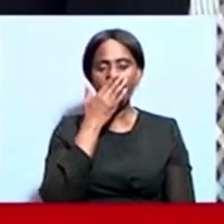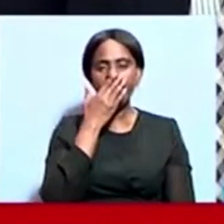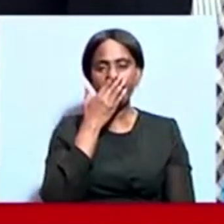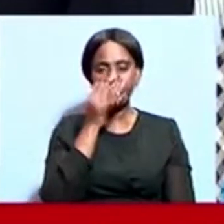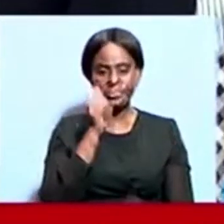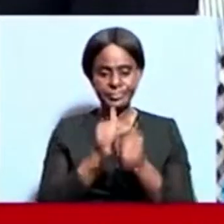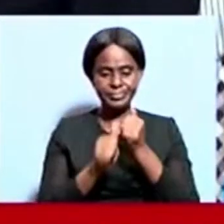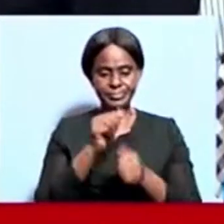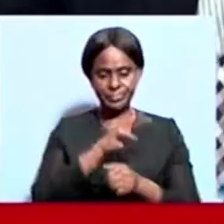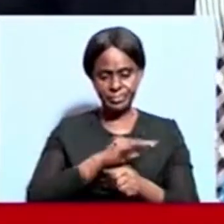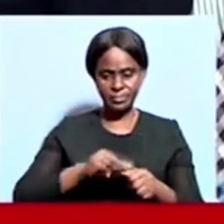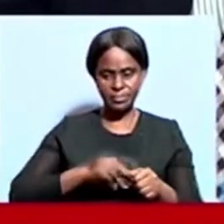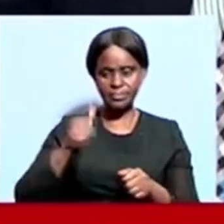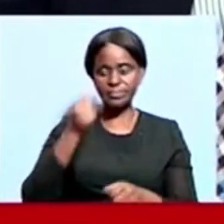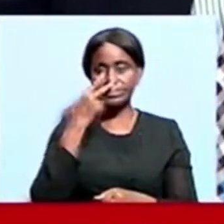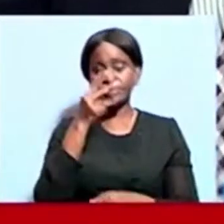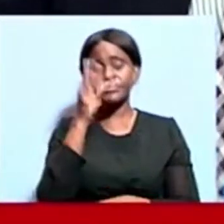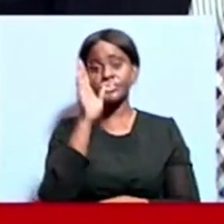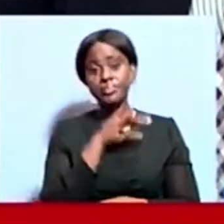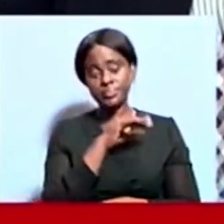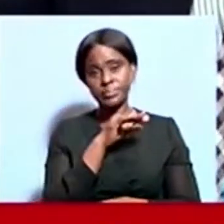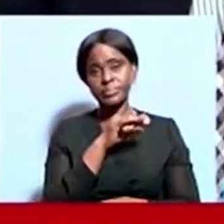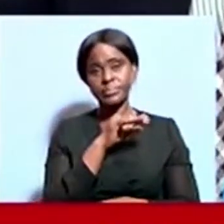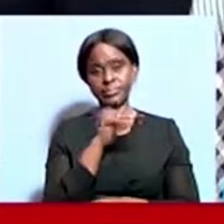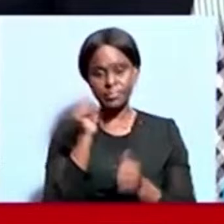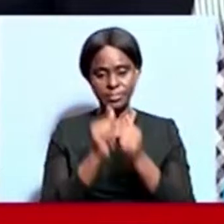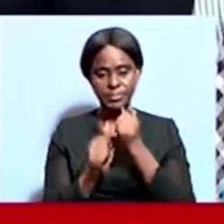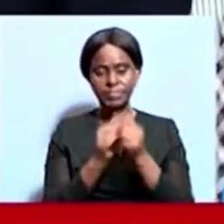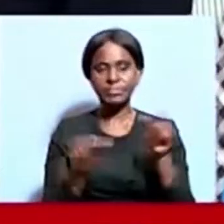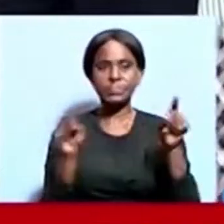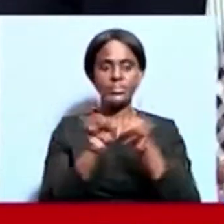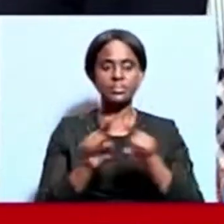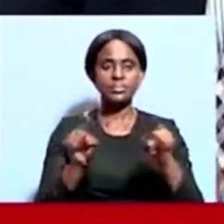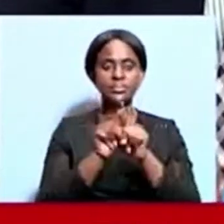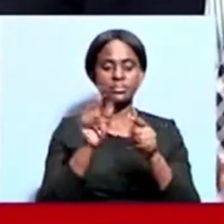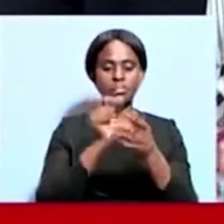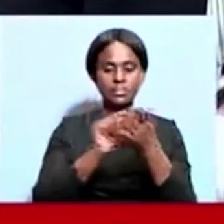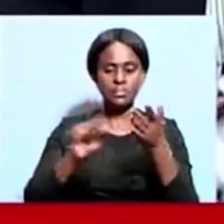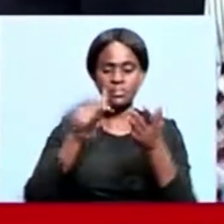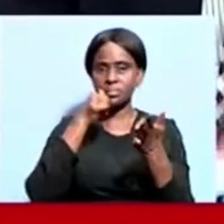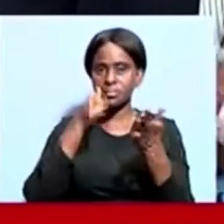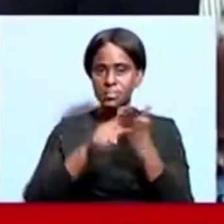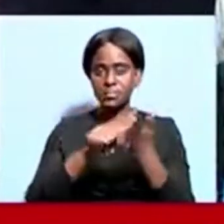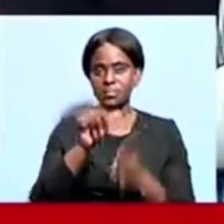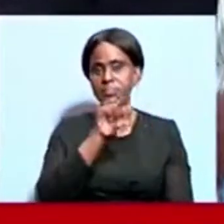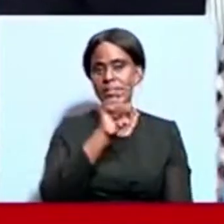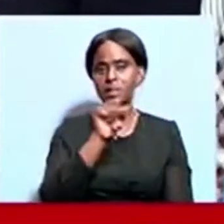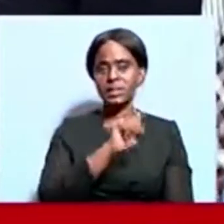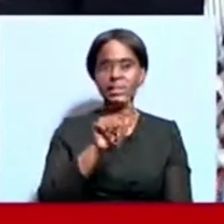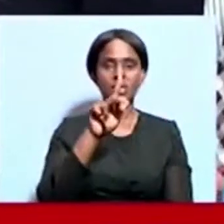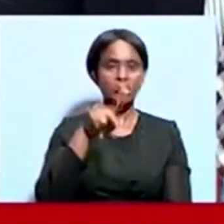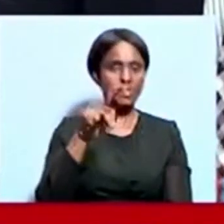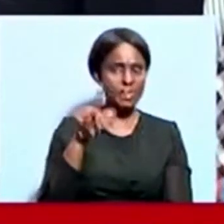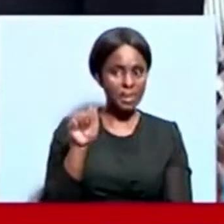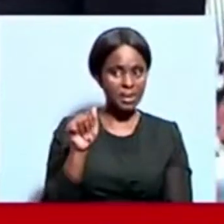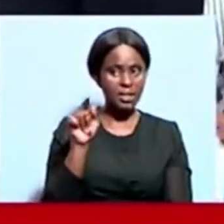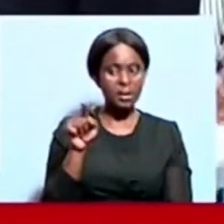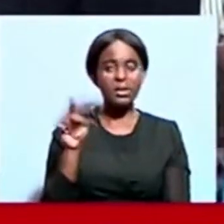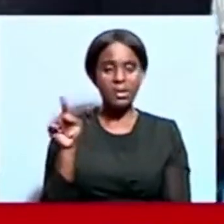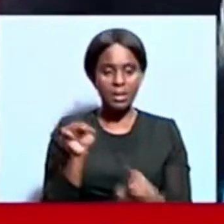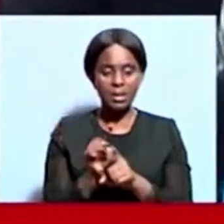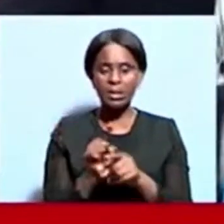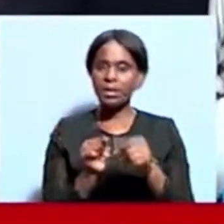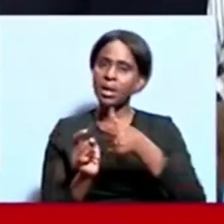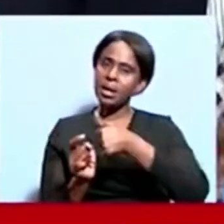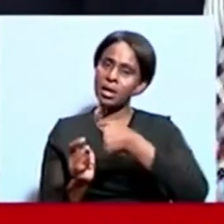which members may have looked at, which relates to a written letter to ZPPA, and also an